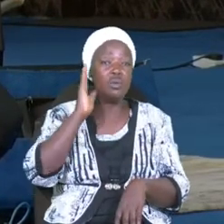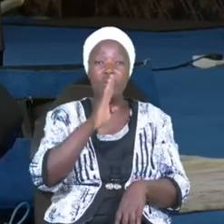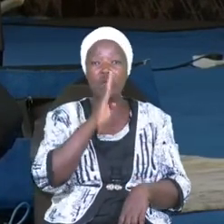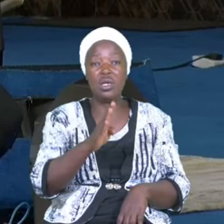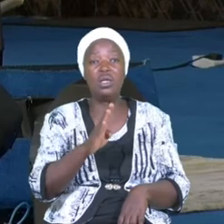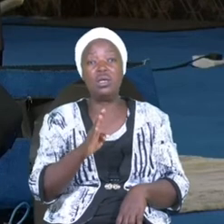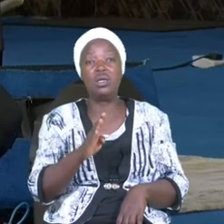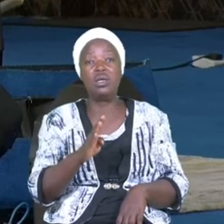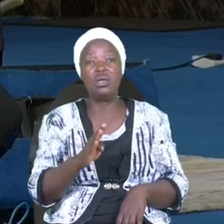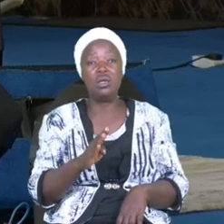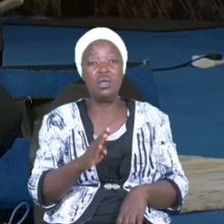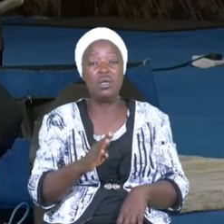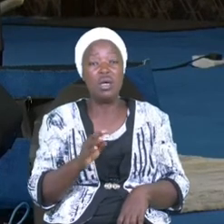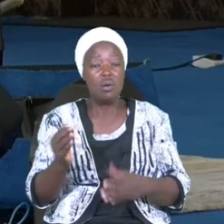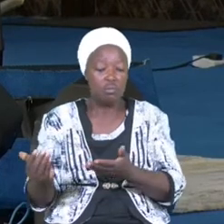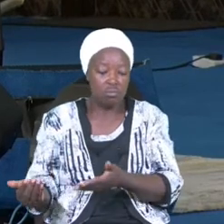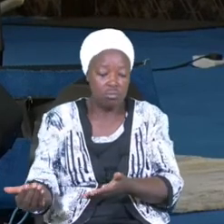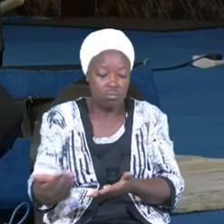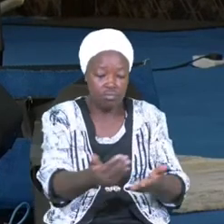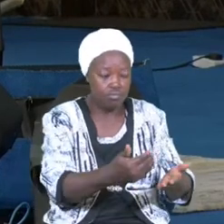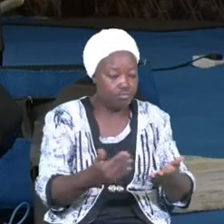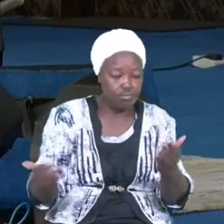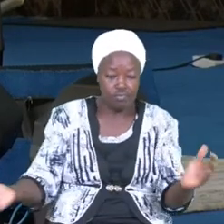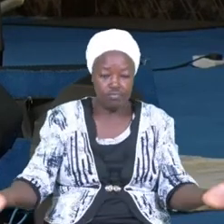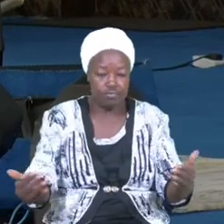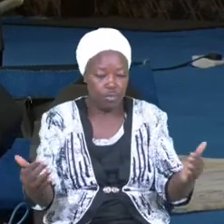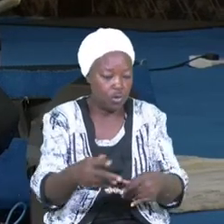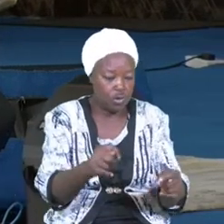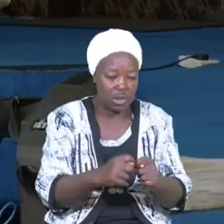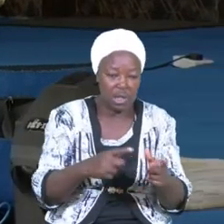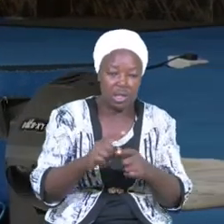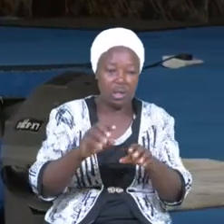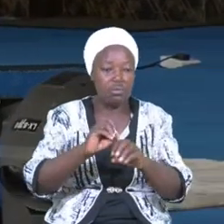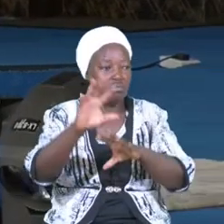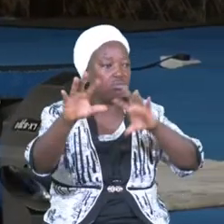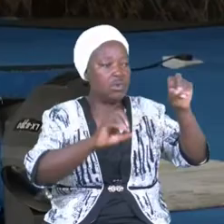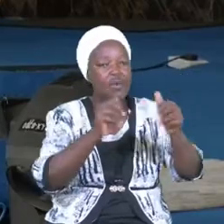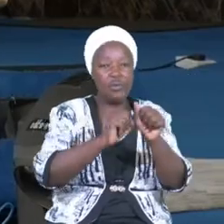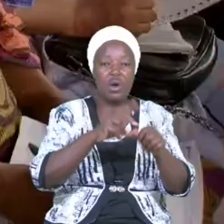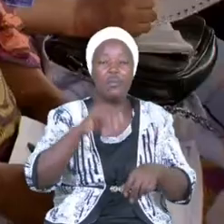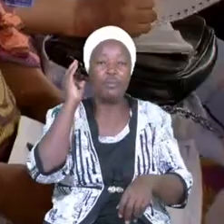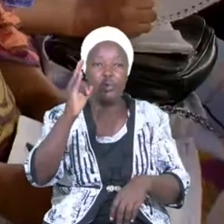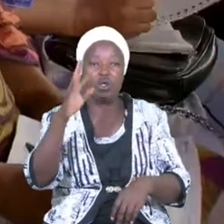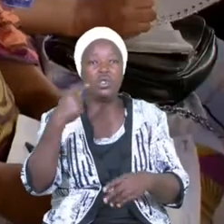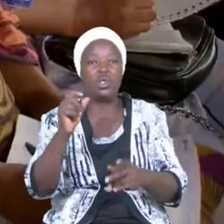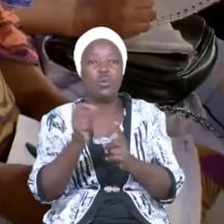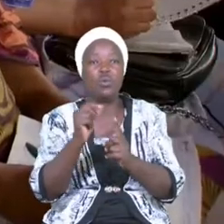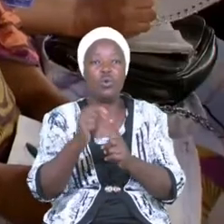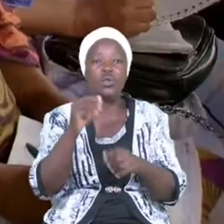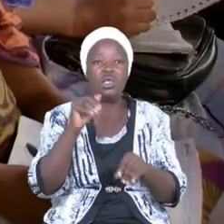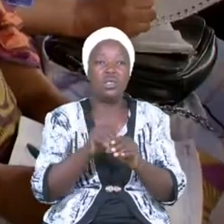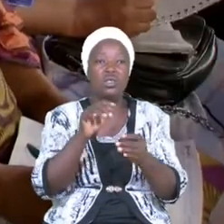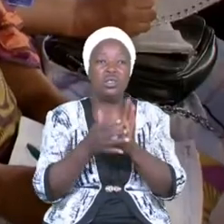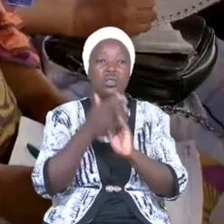gathering, we have gathered, we scatter abroad, we'll be preaching the word in Jesus' name.